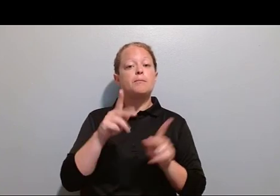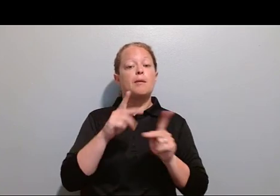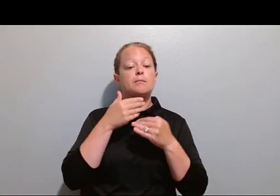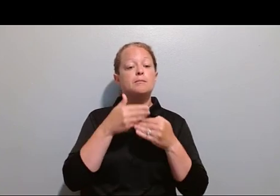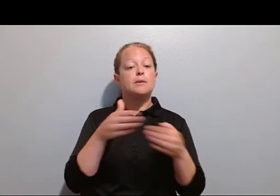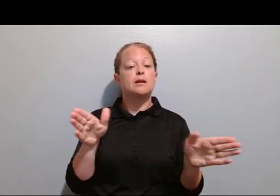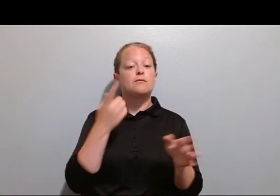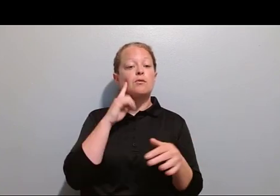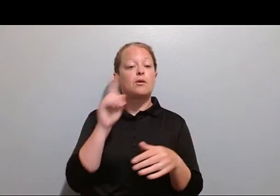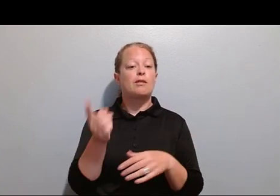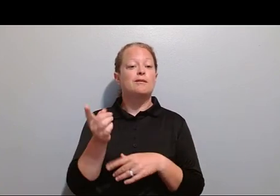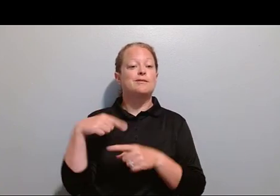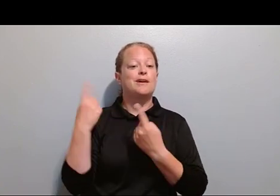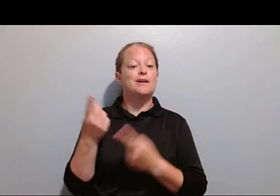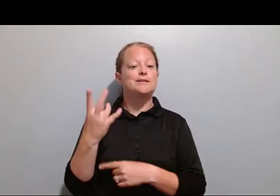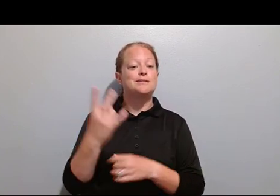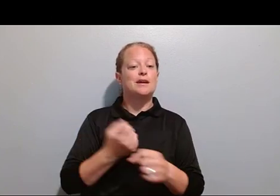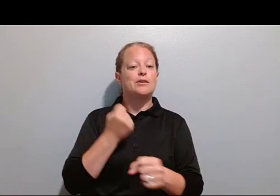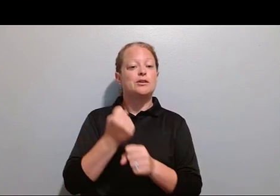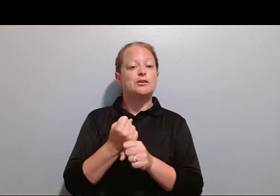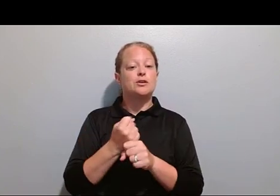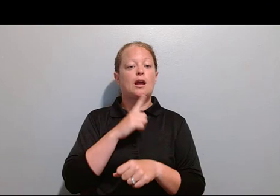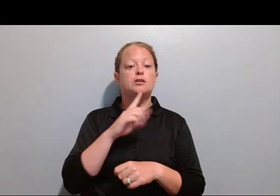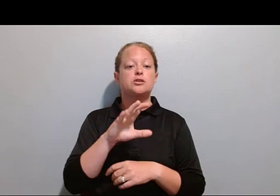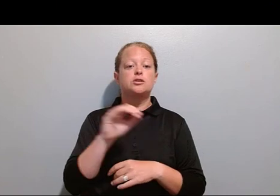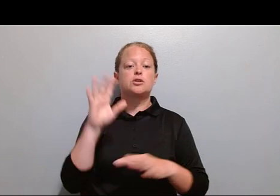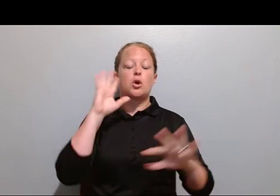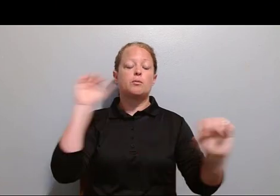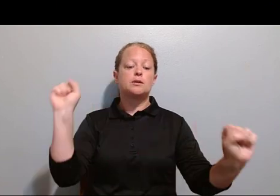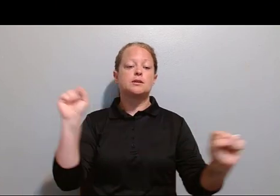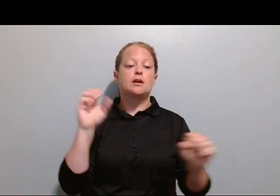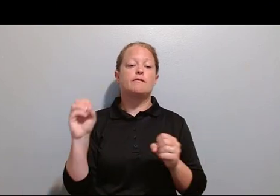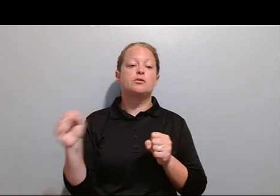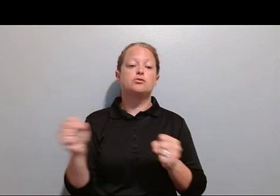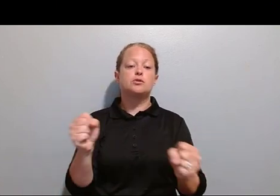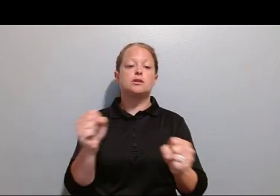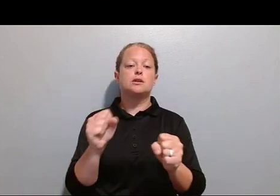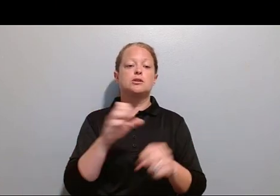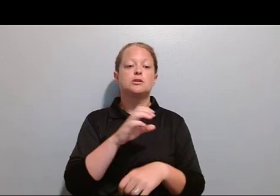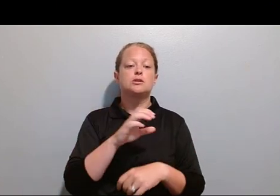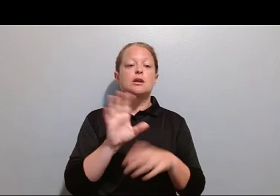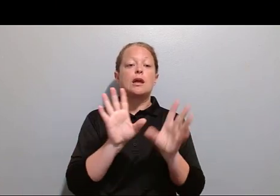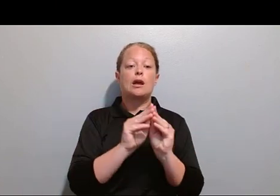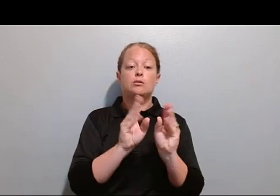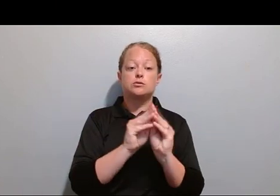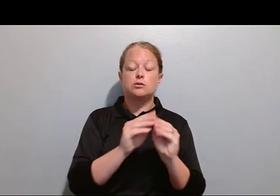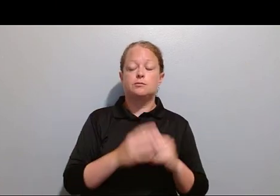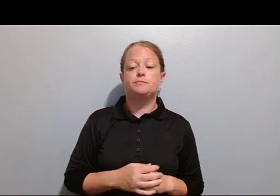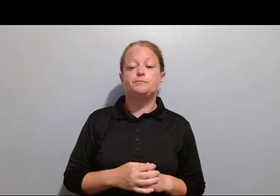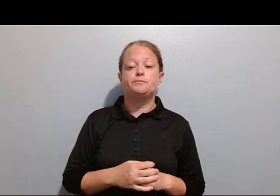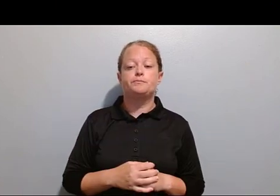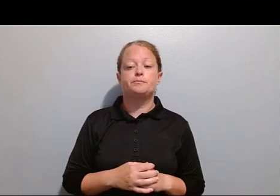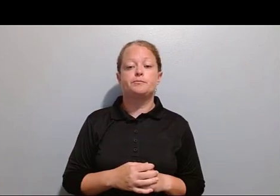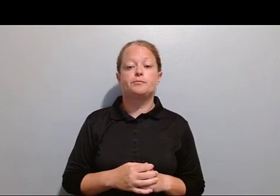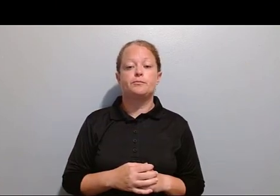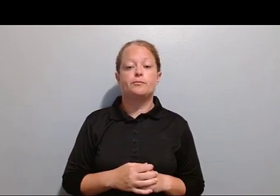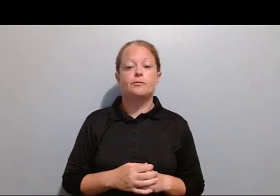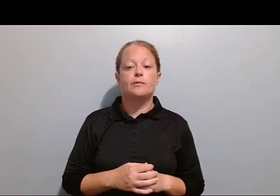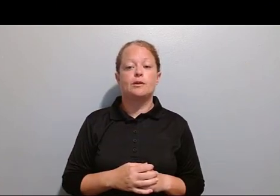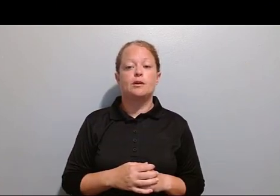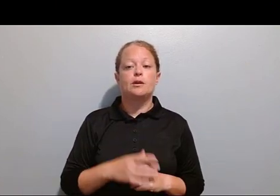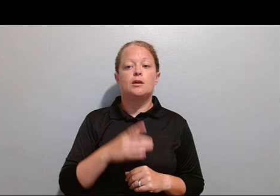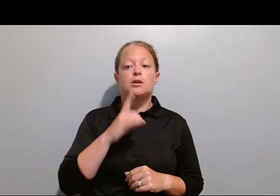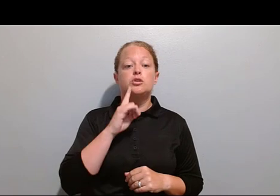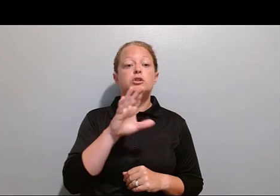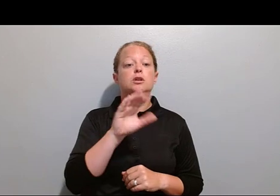years, and she is co-president of the Strategic Council. Ghislaine co-founded the participative research program